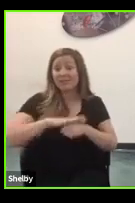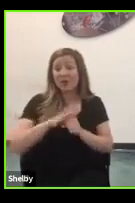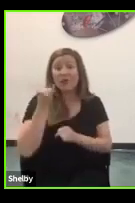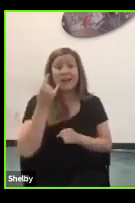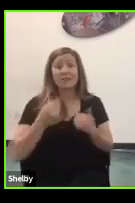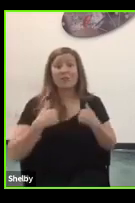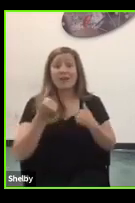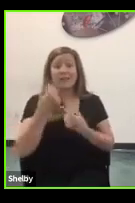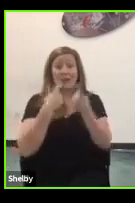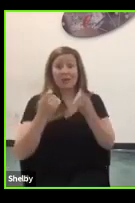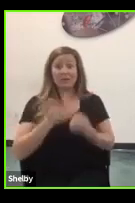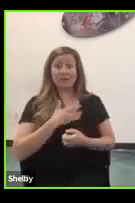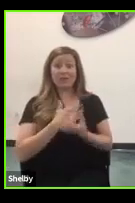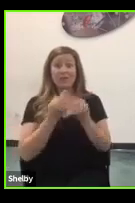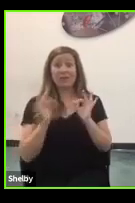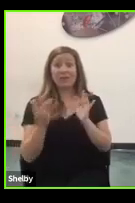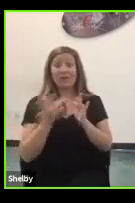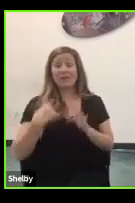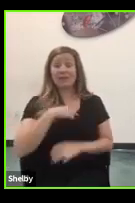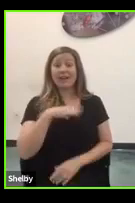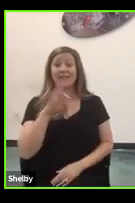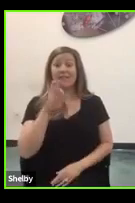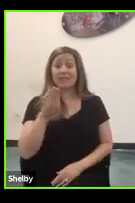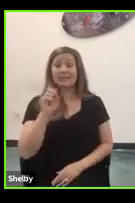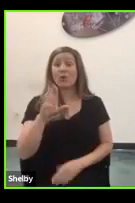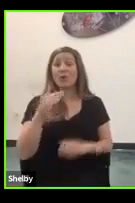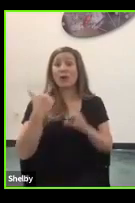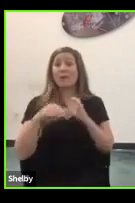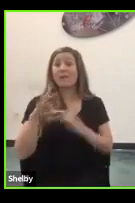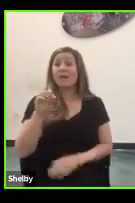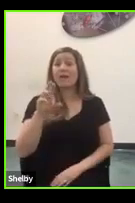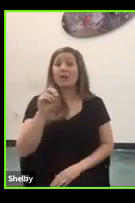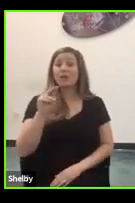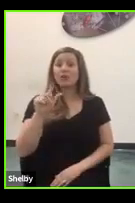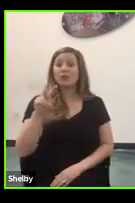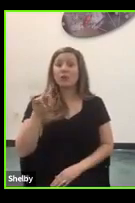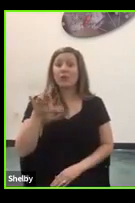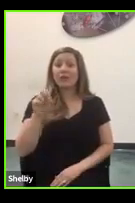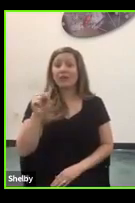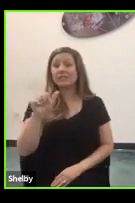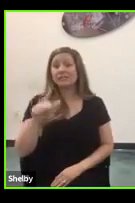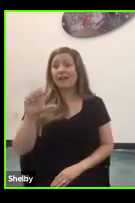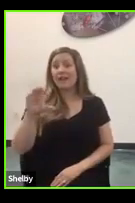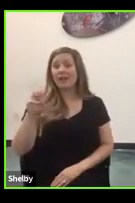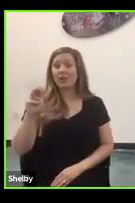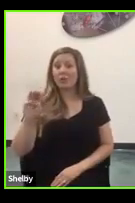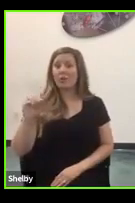questions, feel free to reach out on Facebook or email us at coronavirus@como.gov.